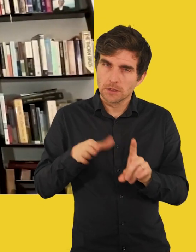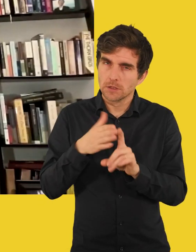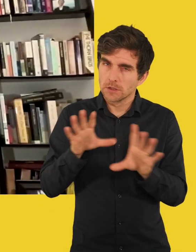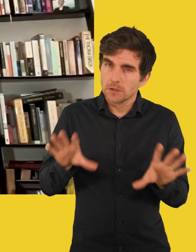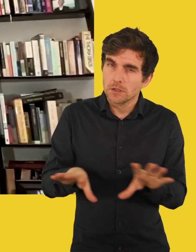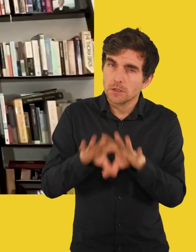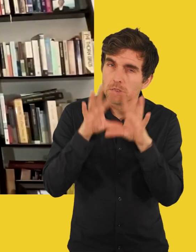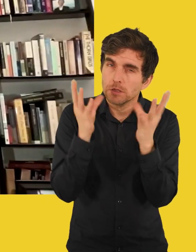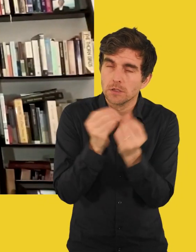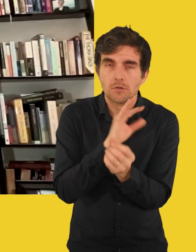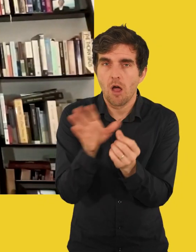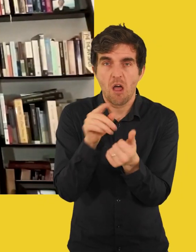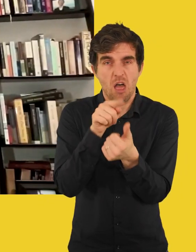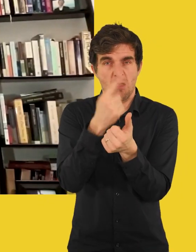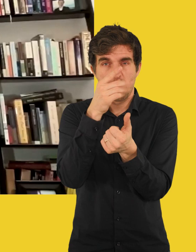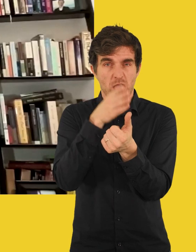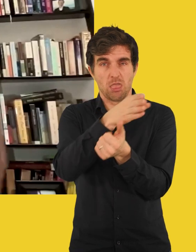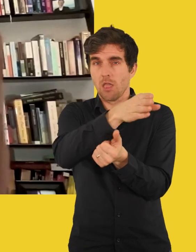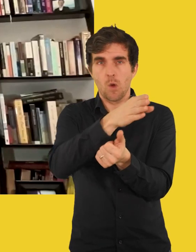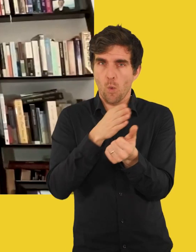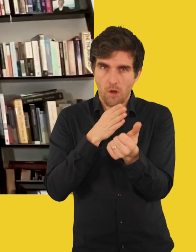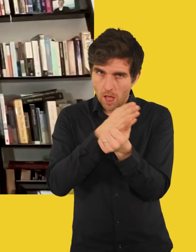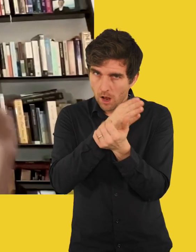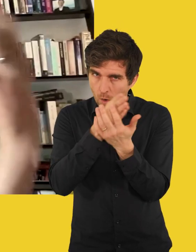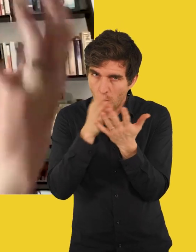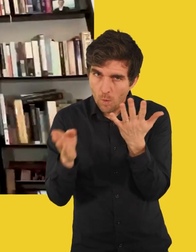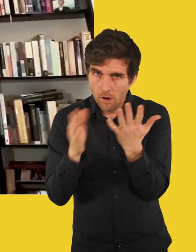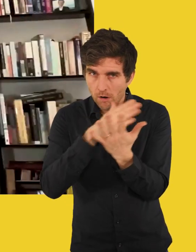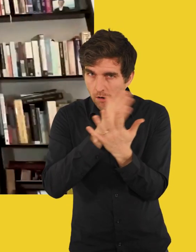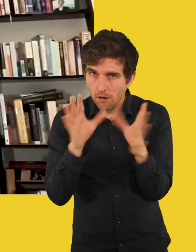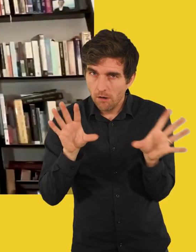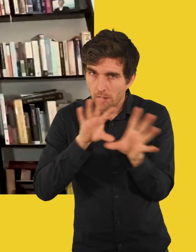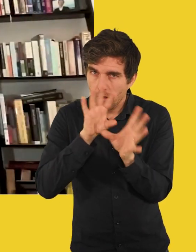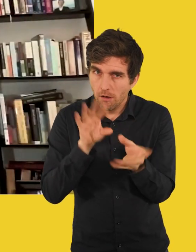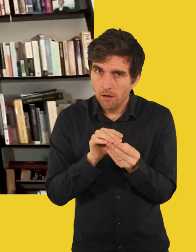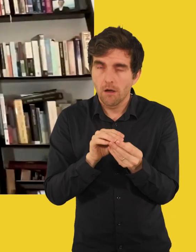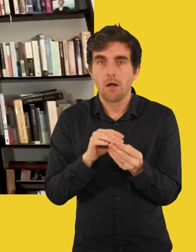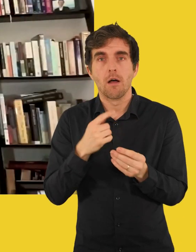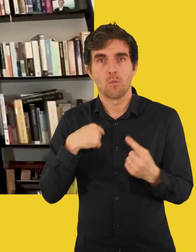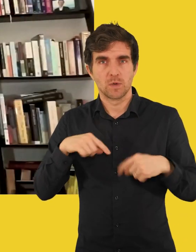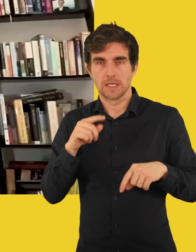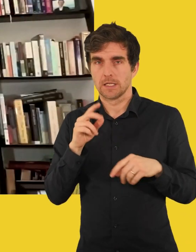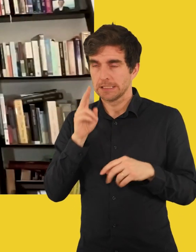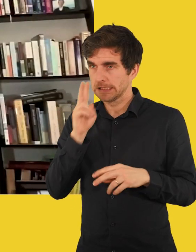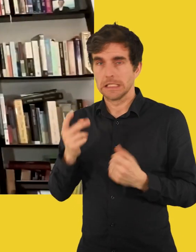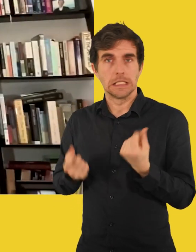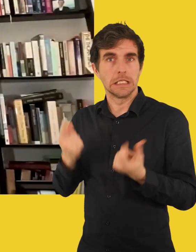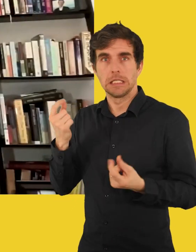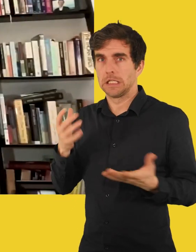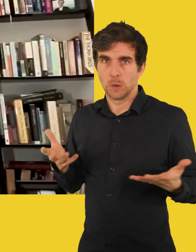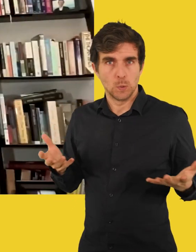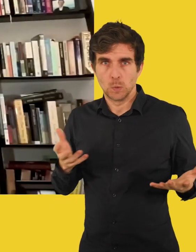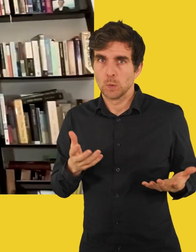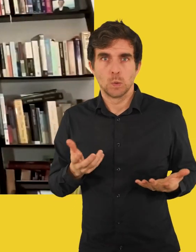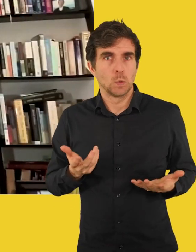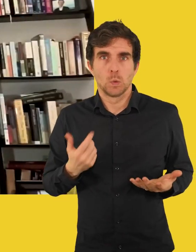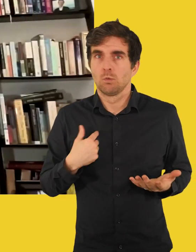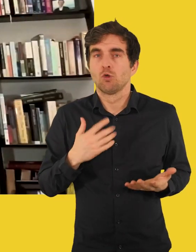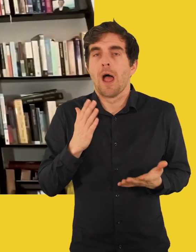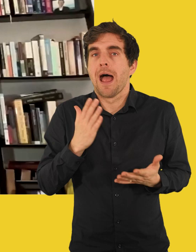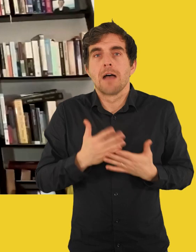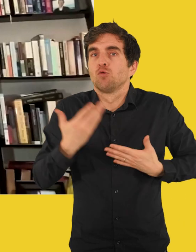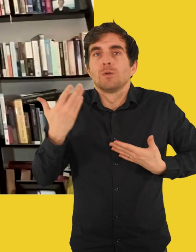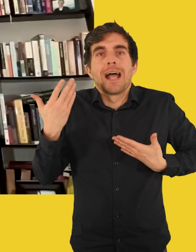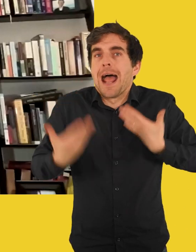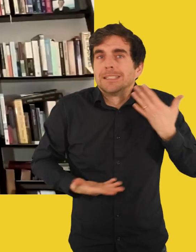the framework, was that it was so holistic and could capture the interrelated nature of all of the things that we were experiencing in real time. So we didn't have to